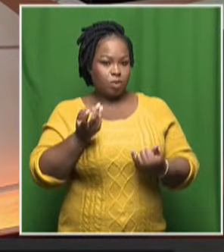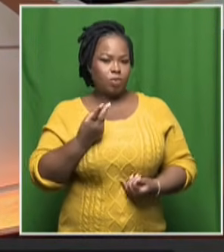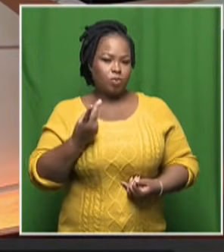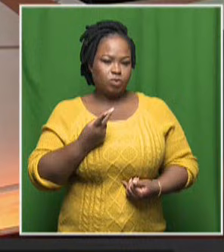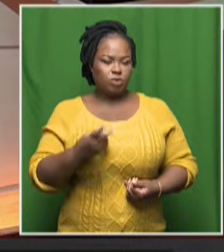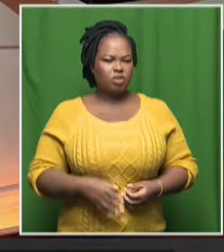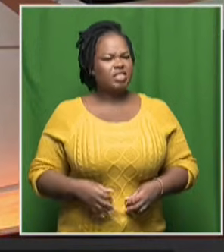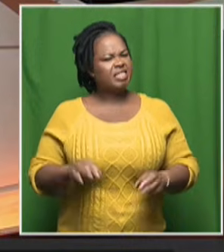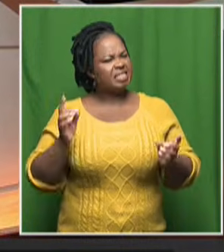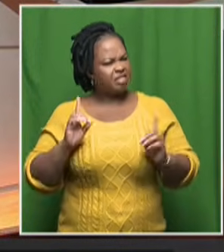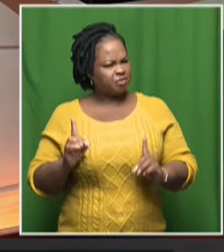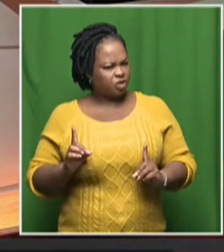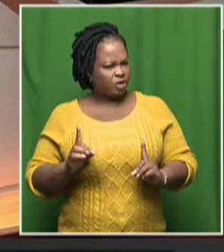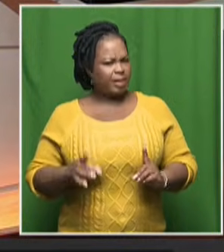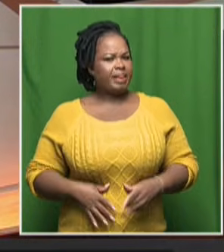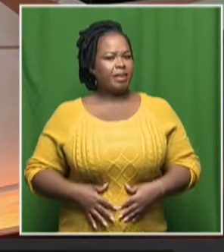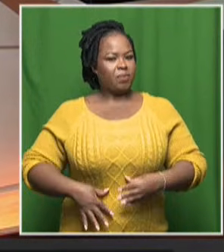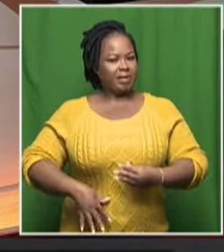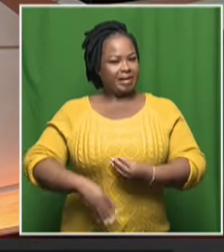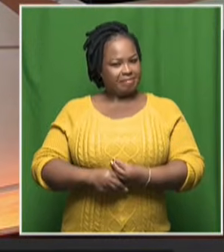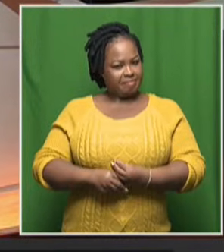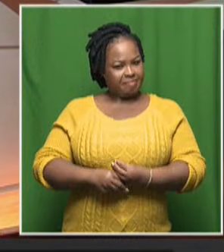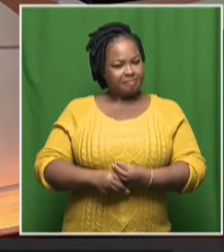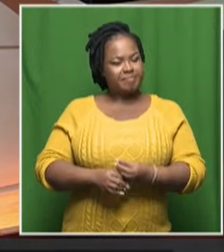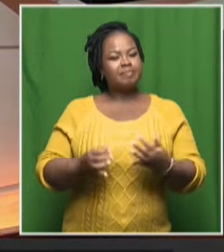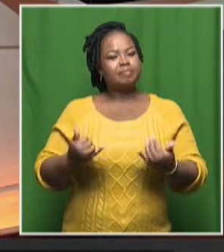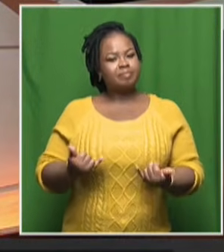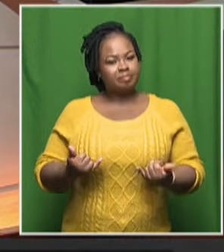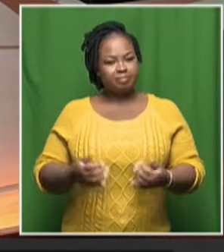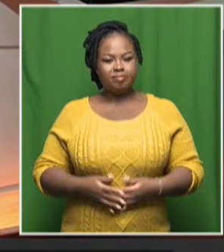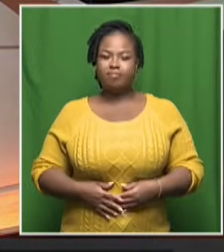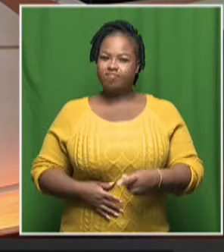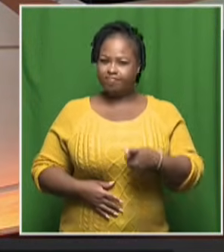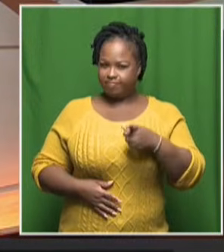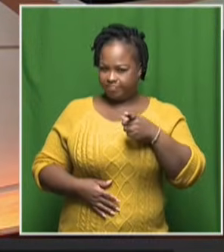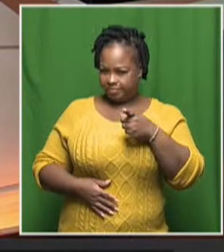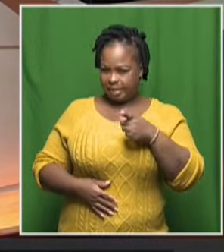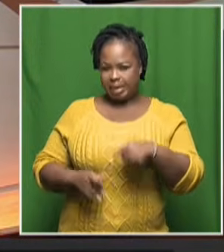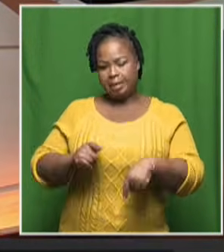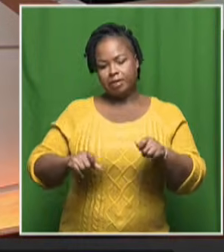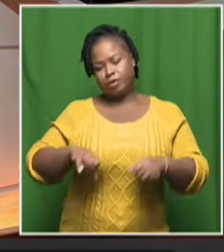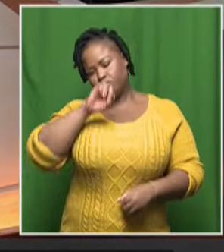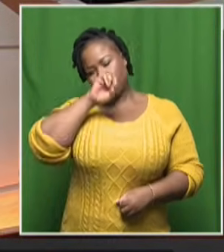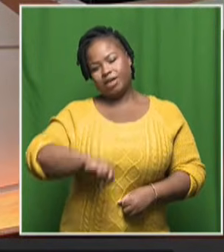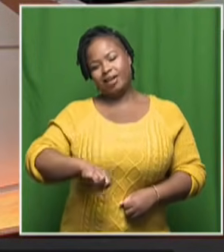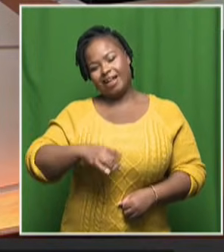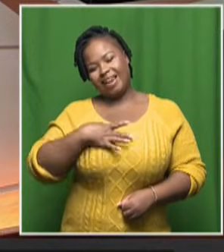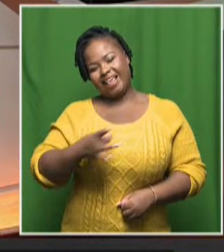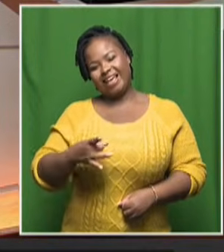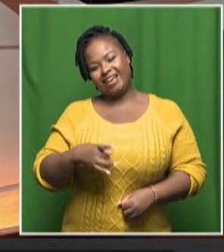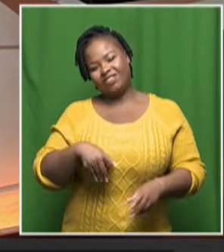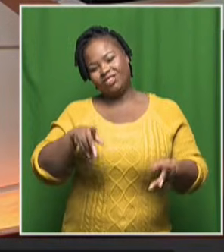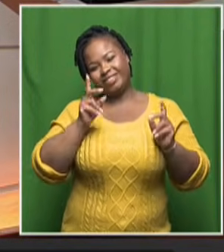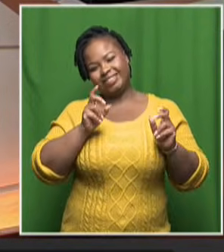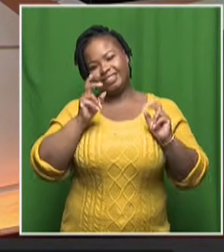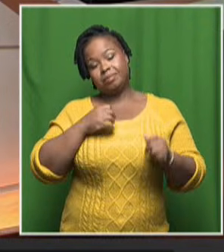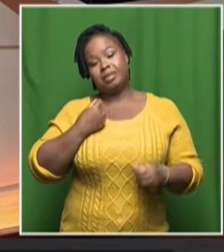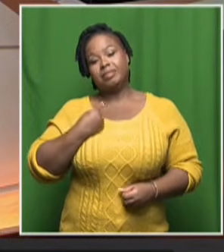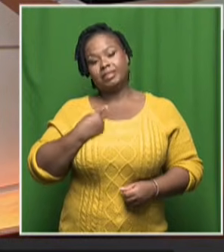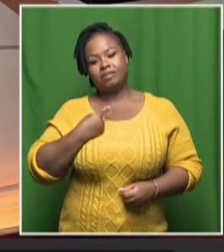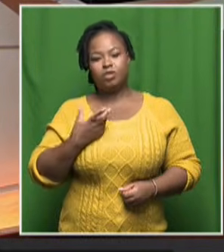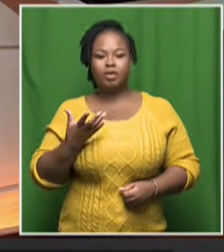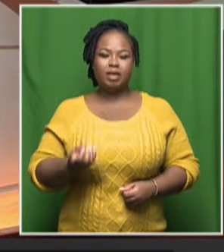very special feature that we do now, which we've realized that people absolutely love to hear themselves sing.